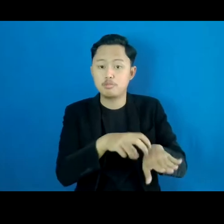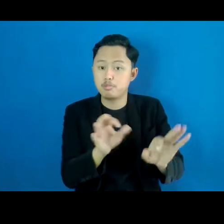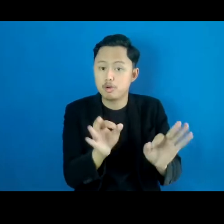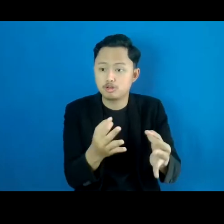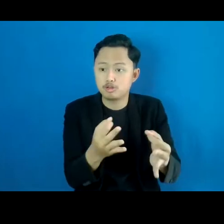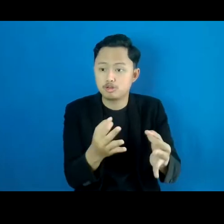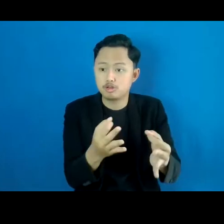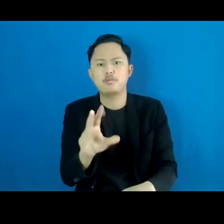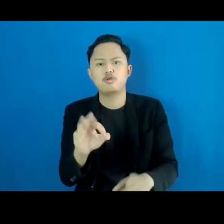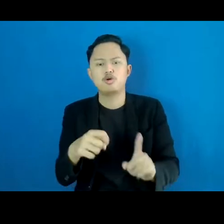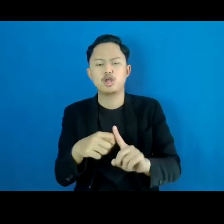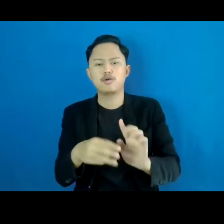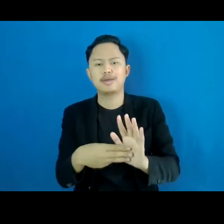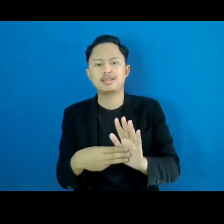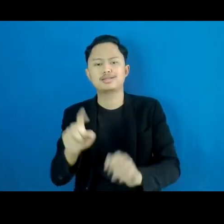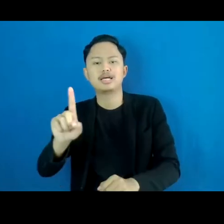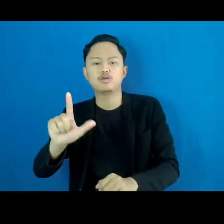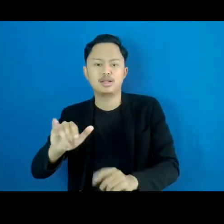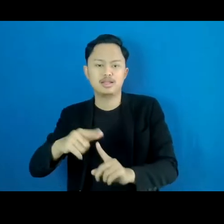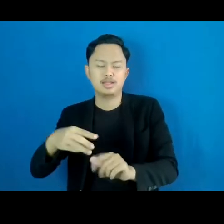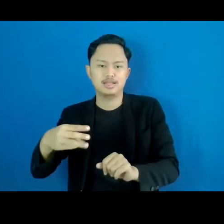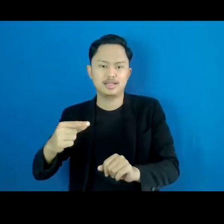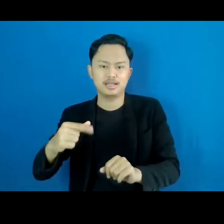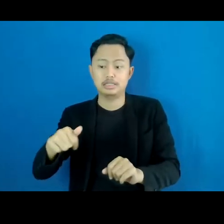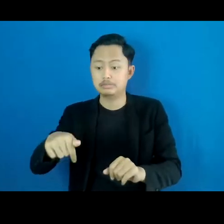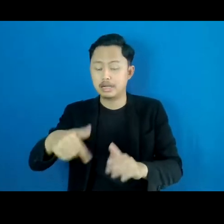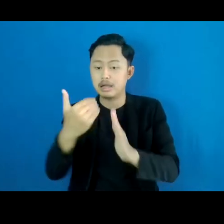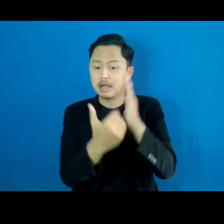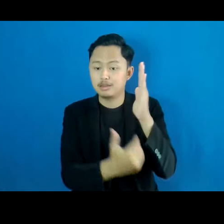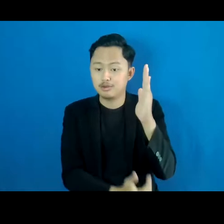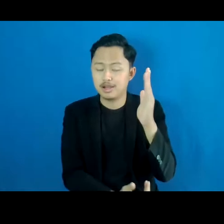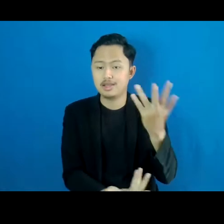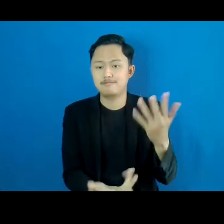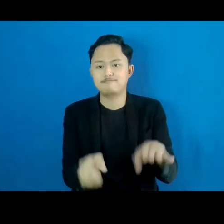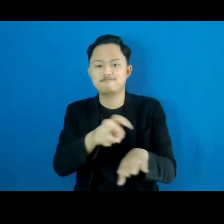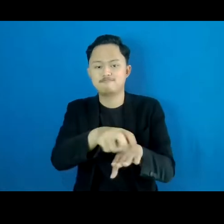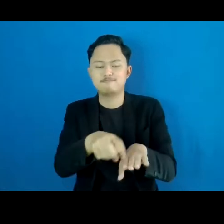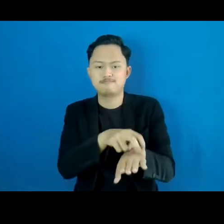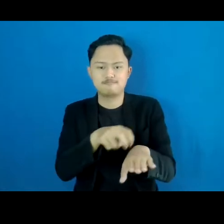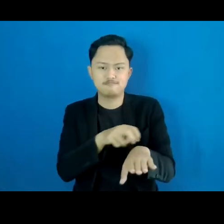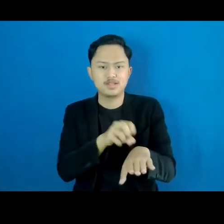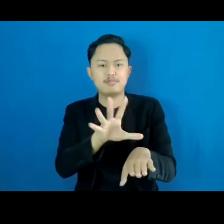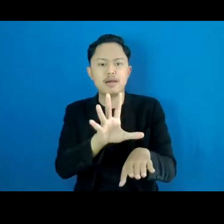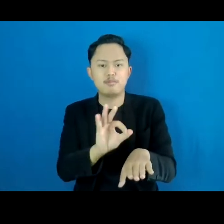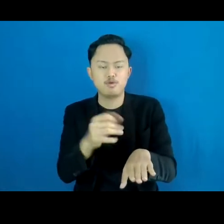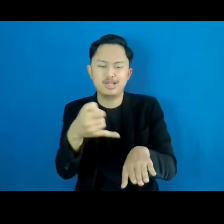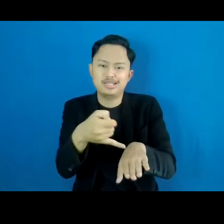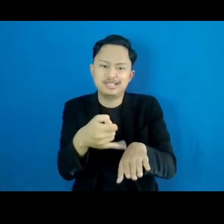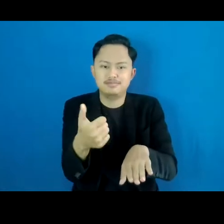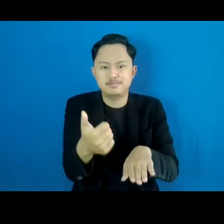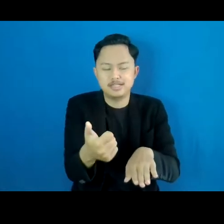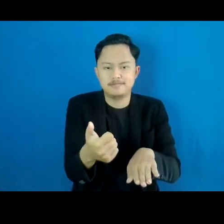bus, whereas the regulation says only to go ahead with 55 passenger load. However, public transport cannot